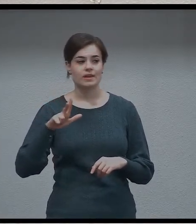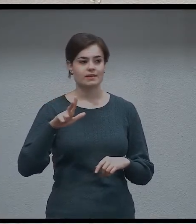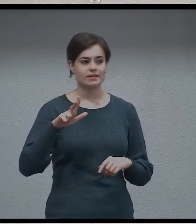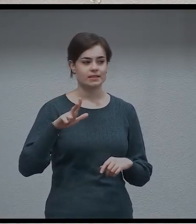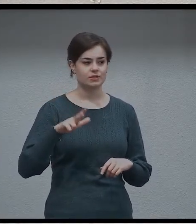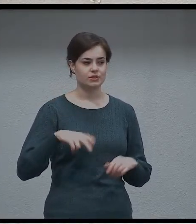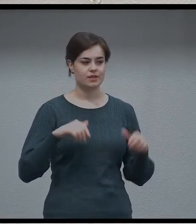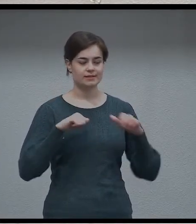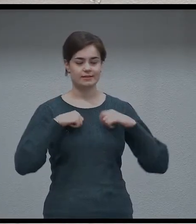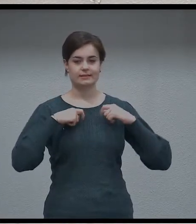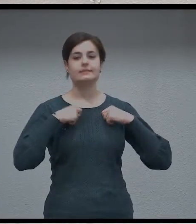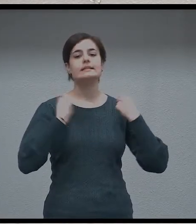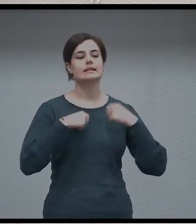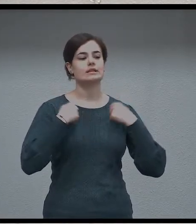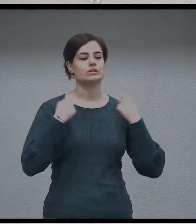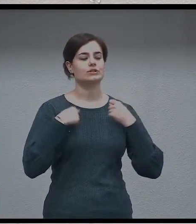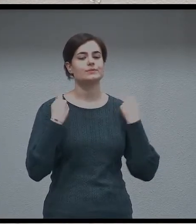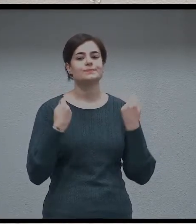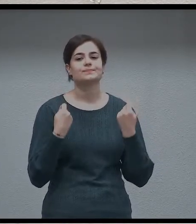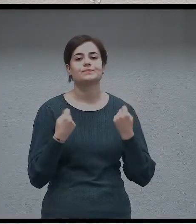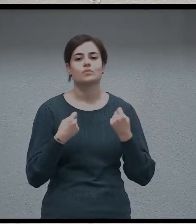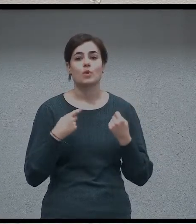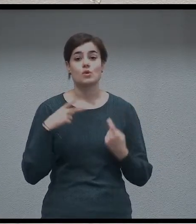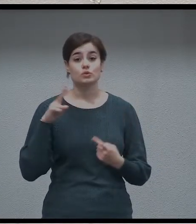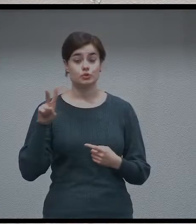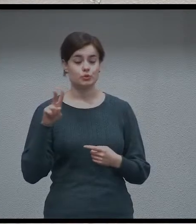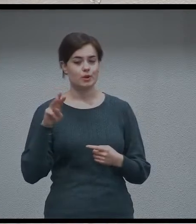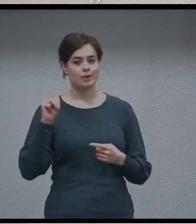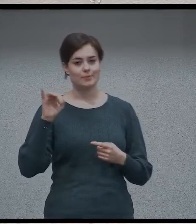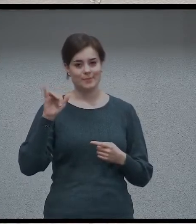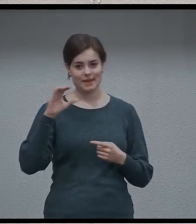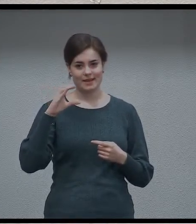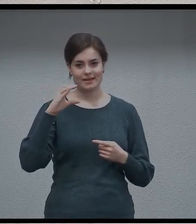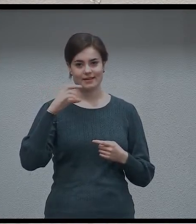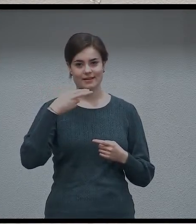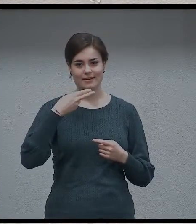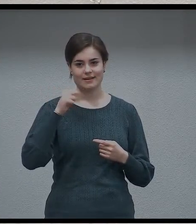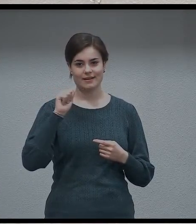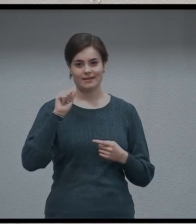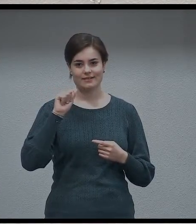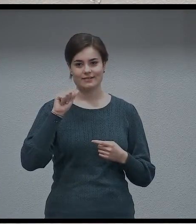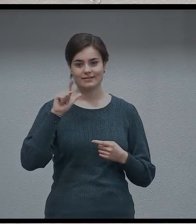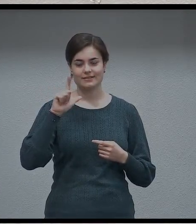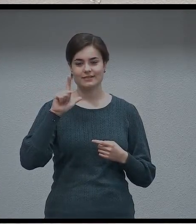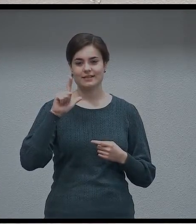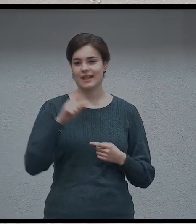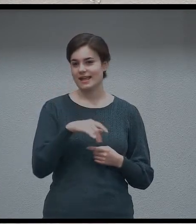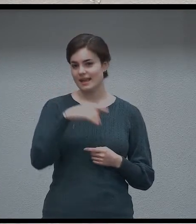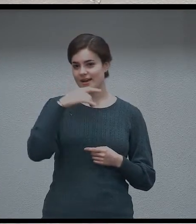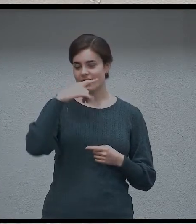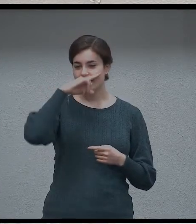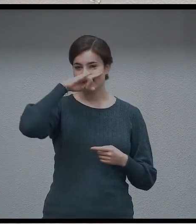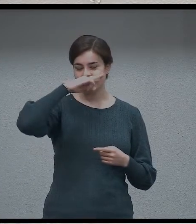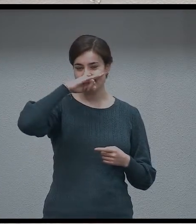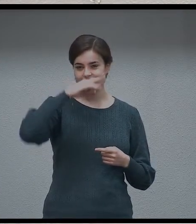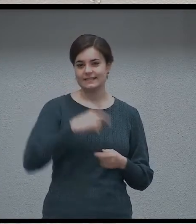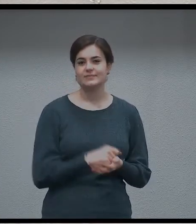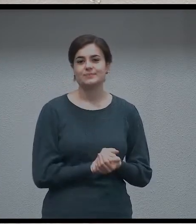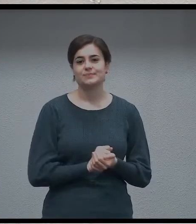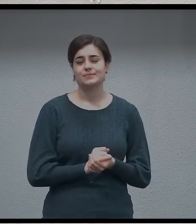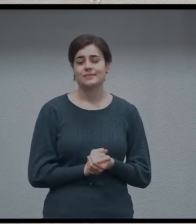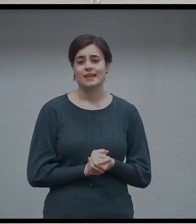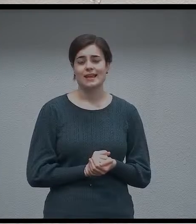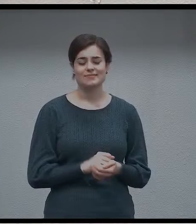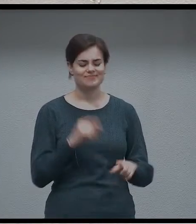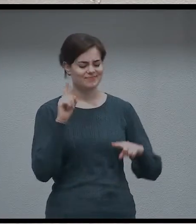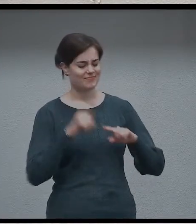were seriously a blessing. 2 are Michael's. But Aria was such a blessing as well. I can't say enough good things